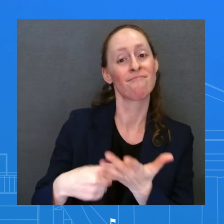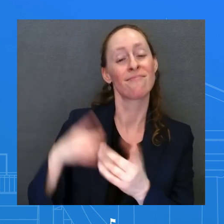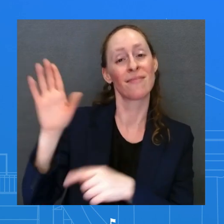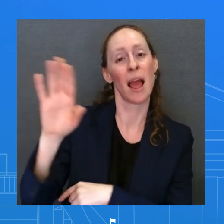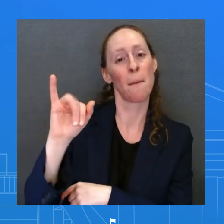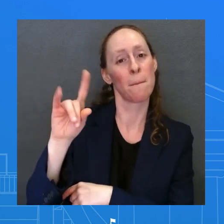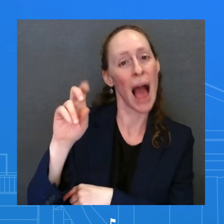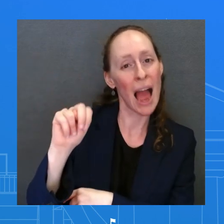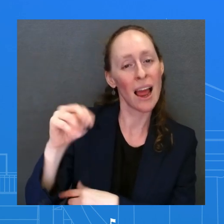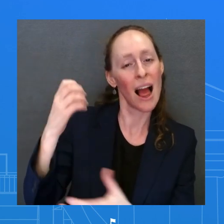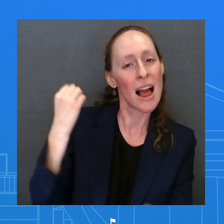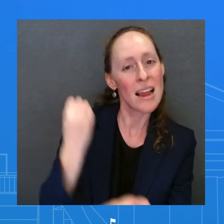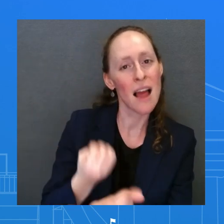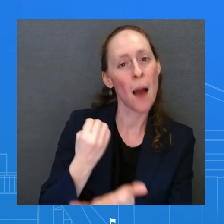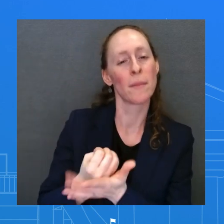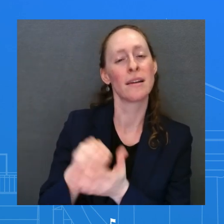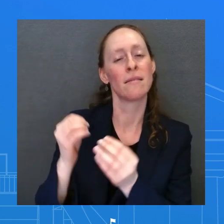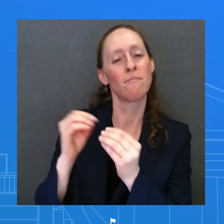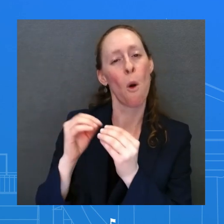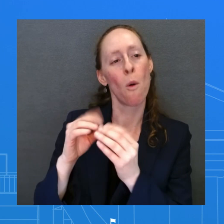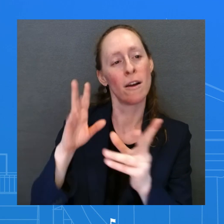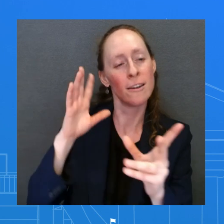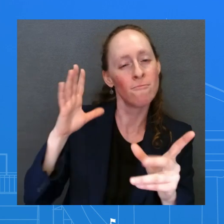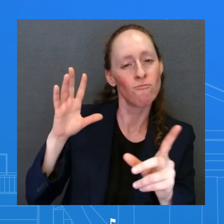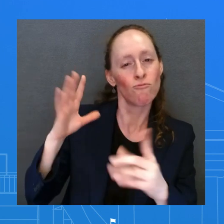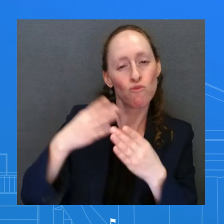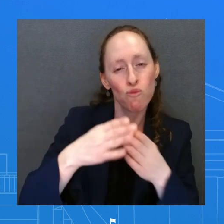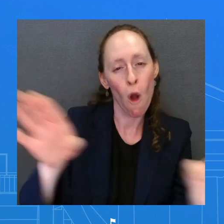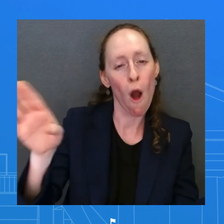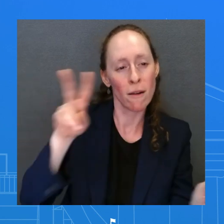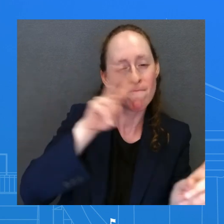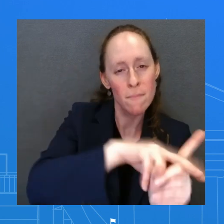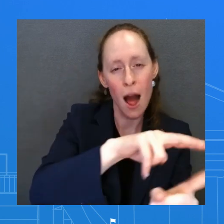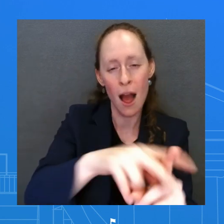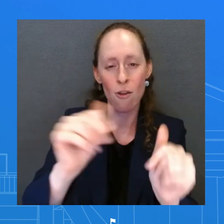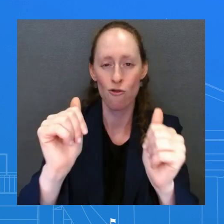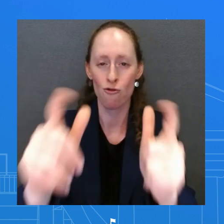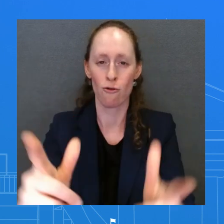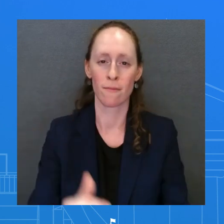think that's all incredibly important. Look, you know,